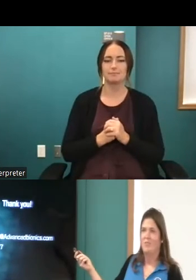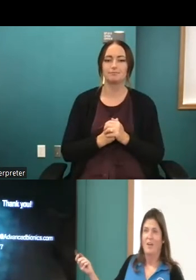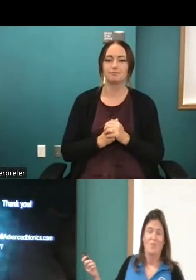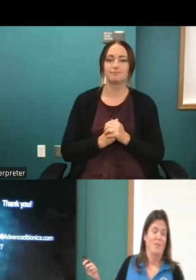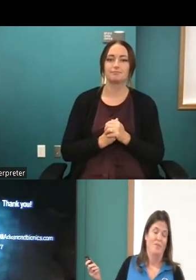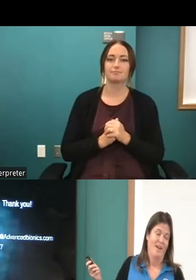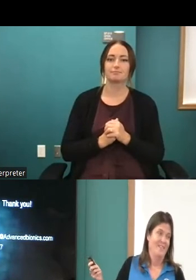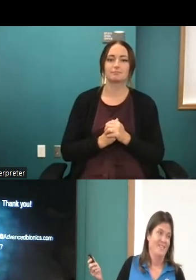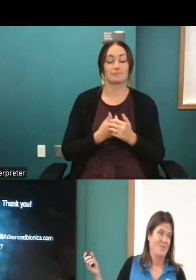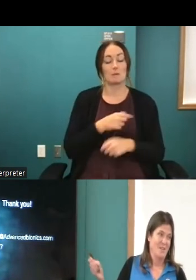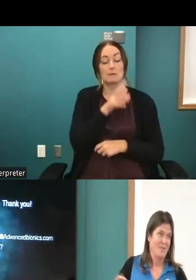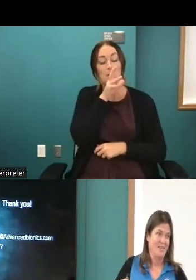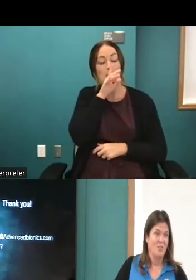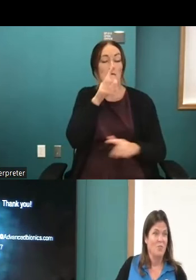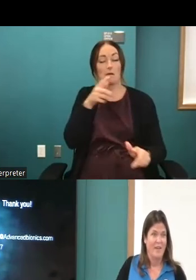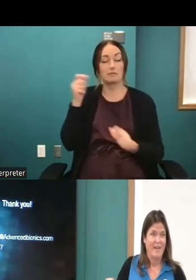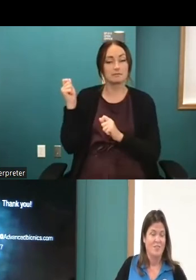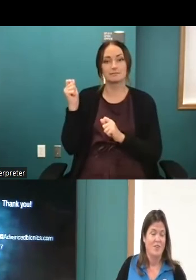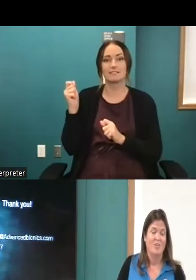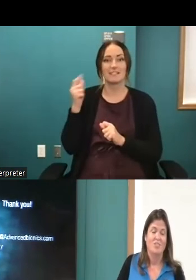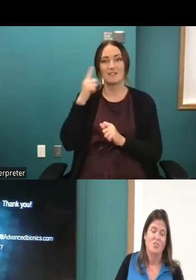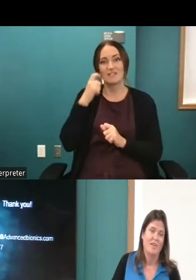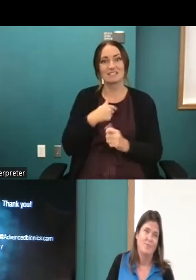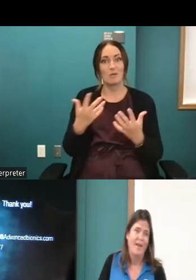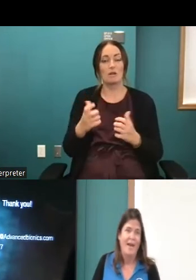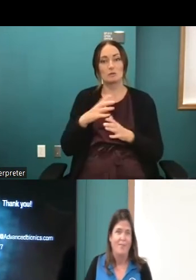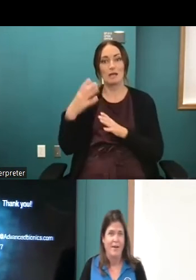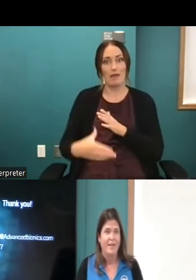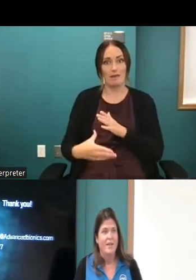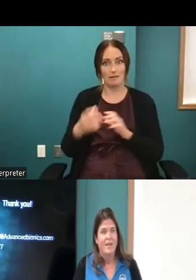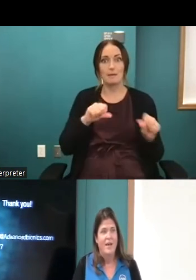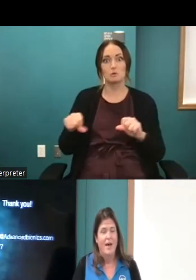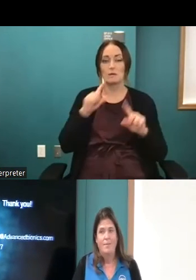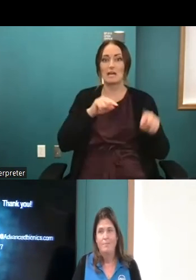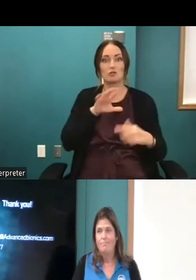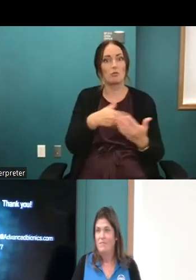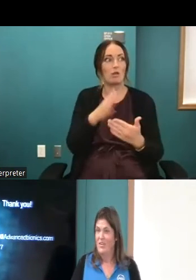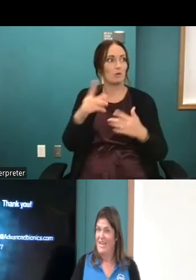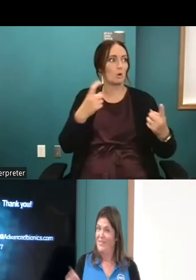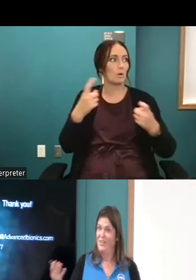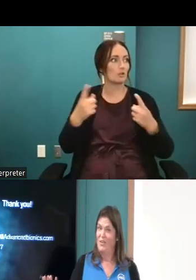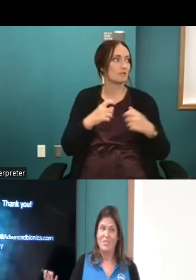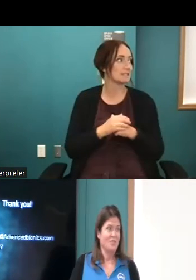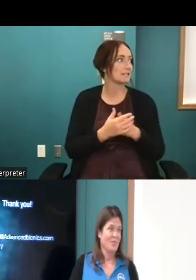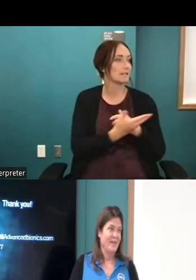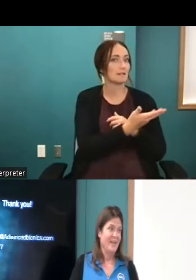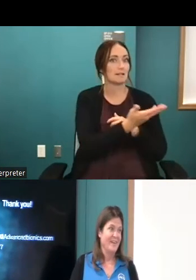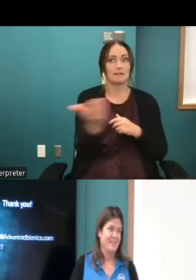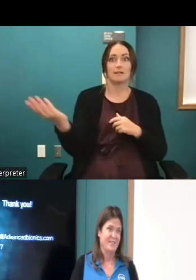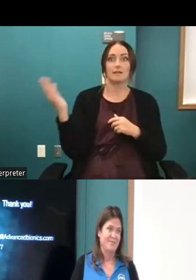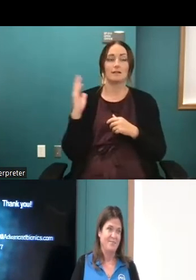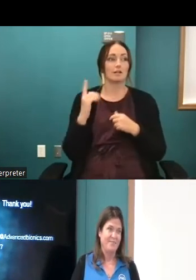And I was talking really fast because I wanted to be able to get through and answer any questions you guys might have. But do you guys have any questions for